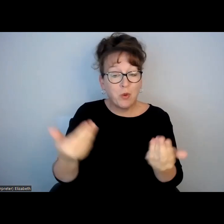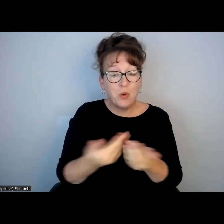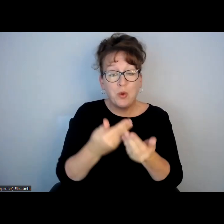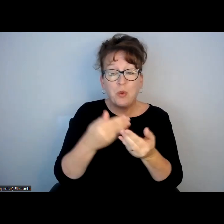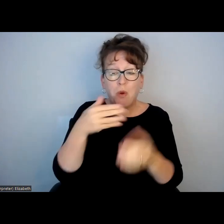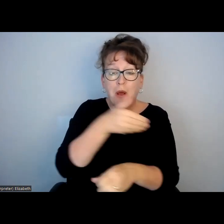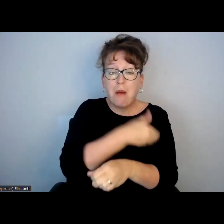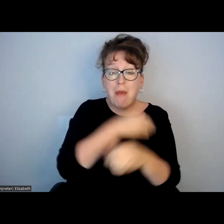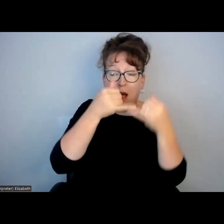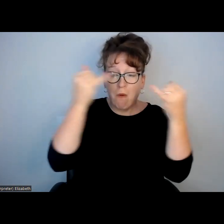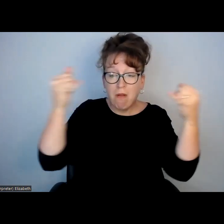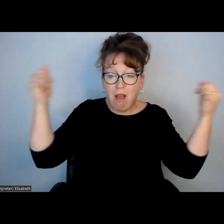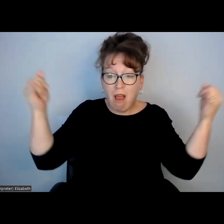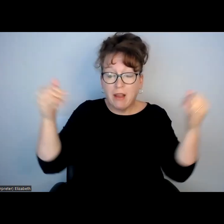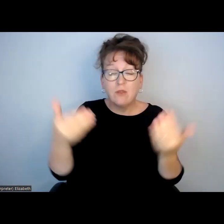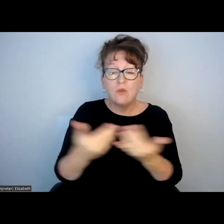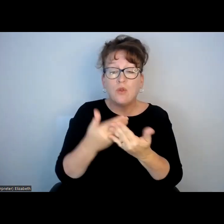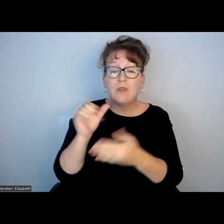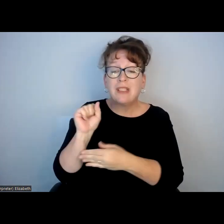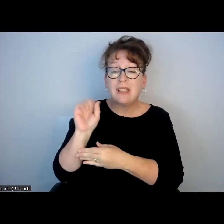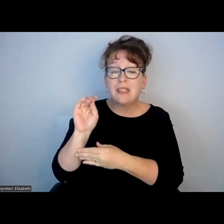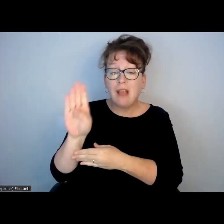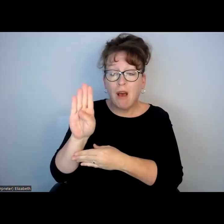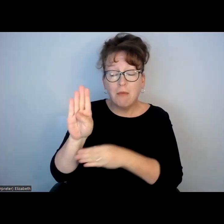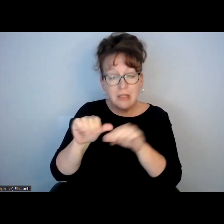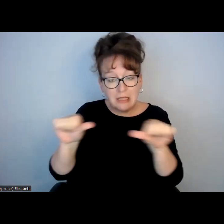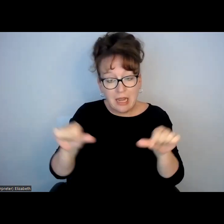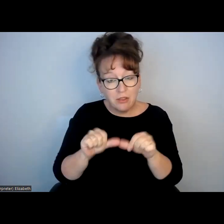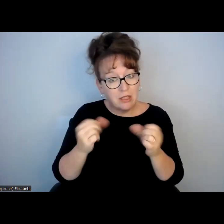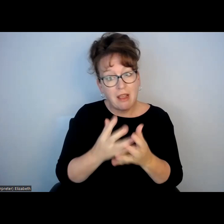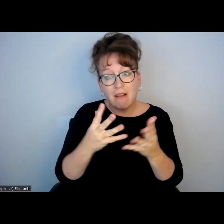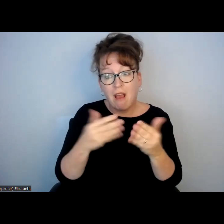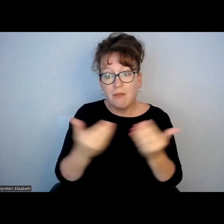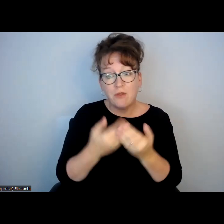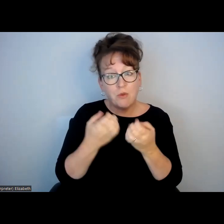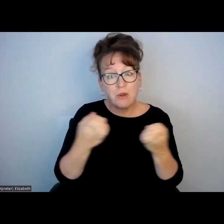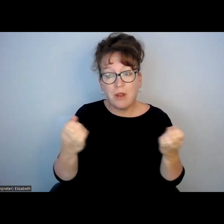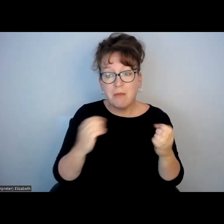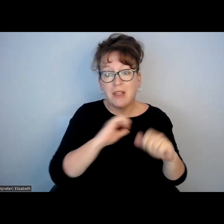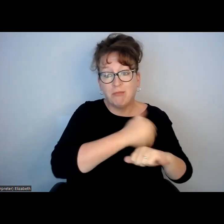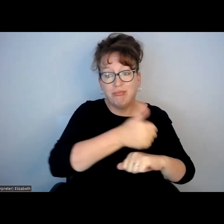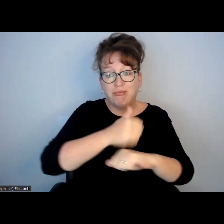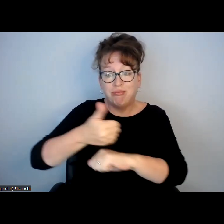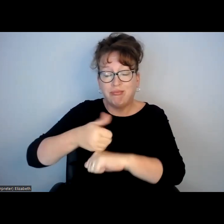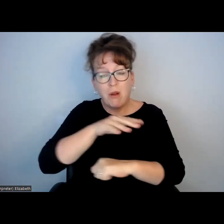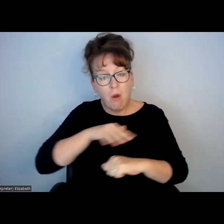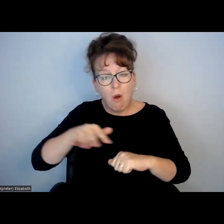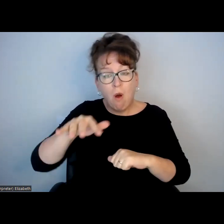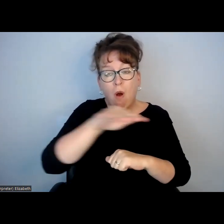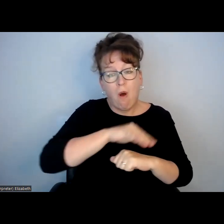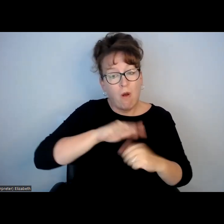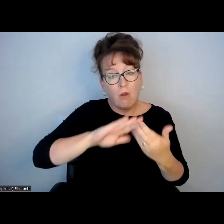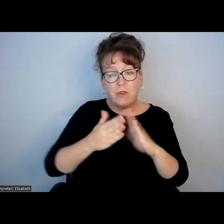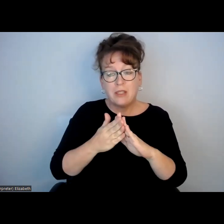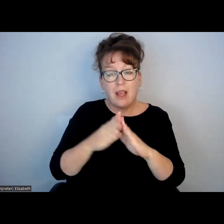new substations, and a lot of new equipment to be deployed in every community in the Commonwealth. No community